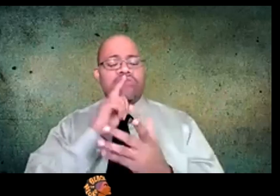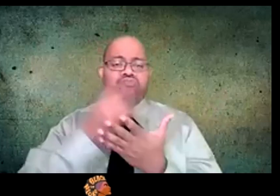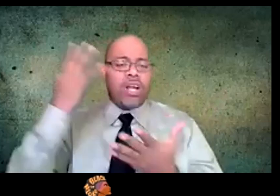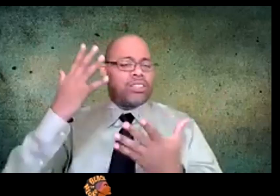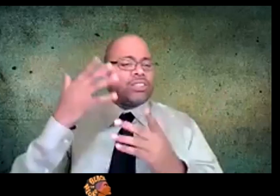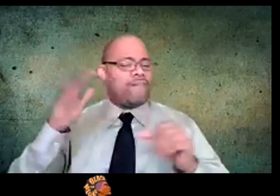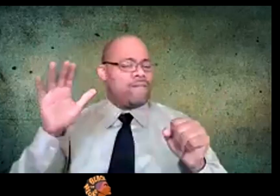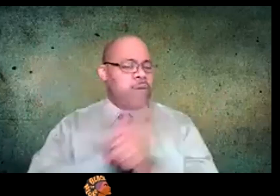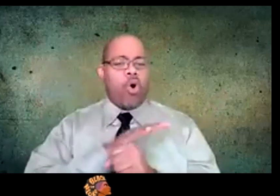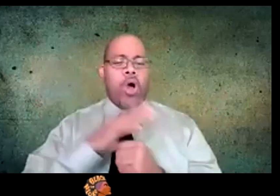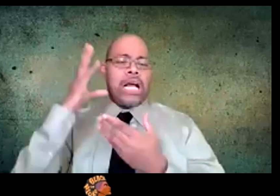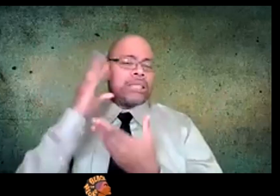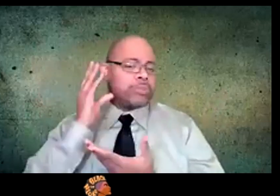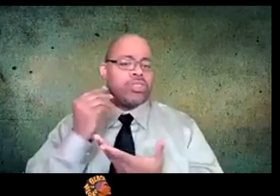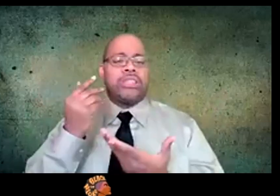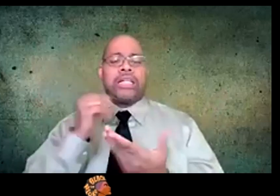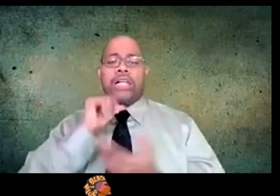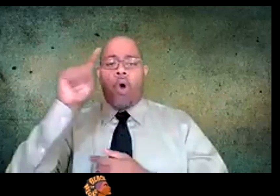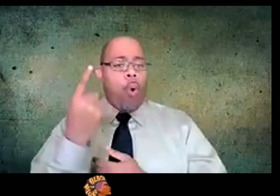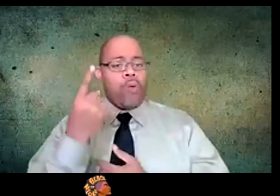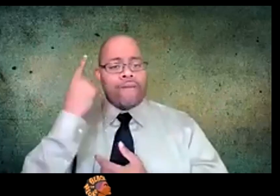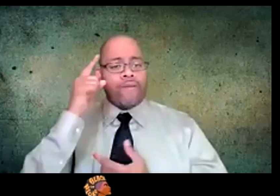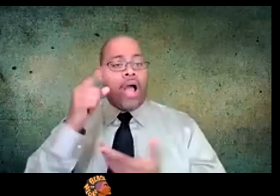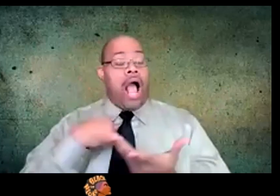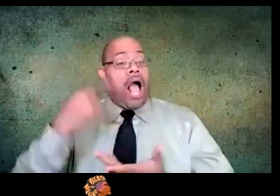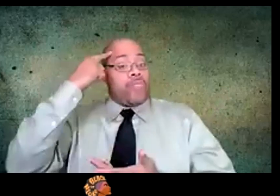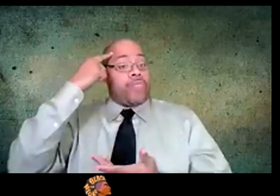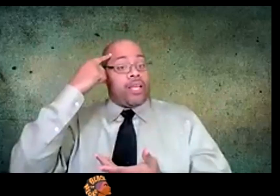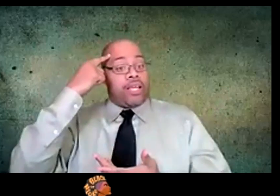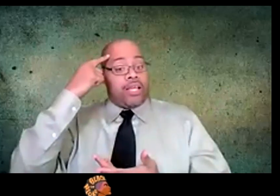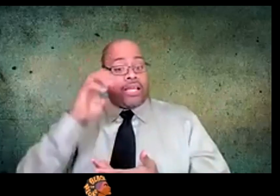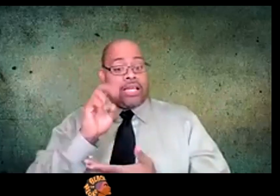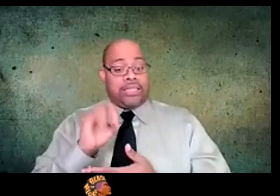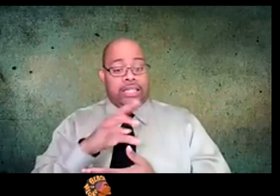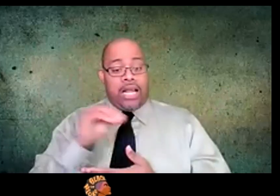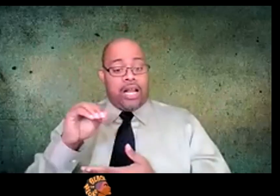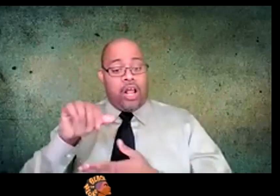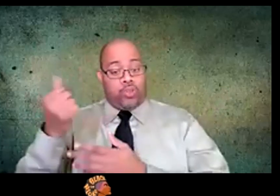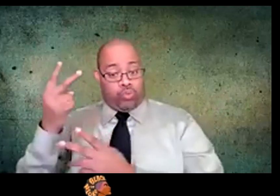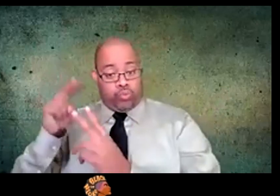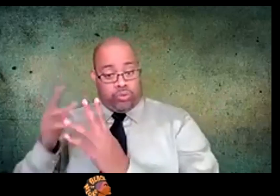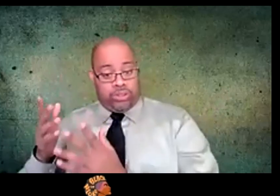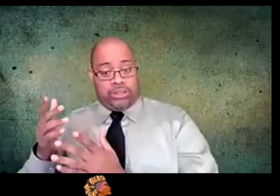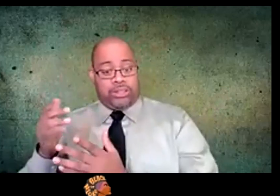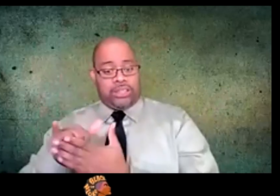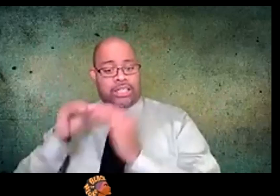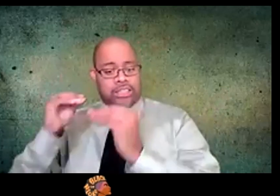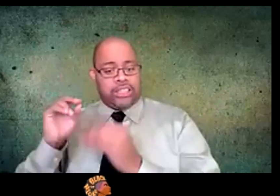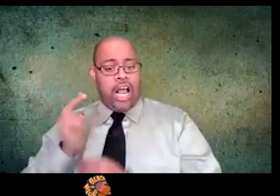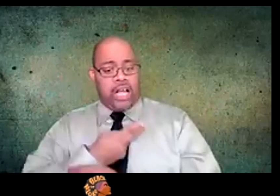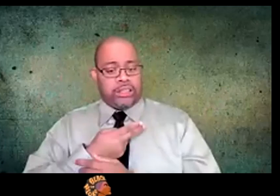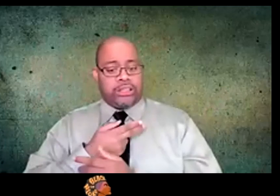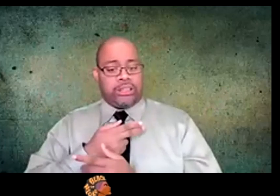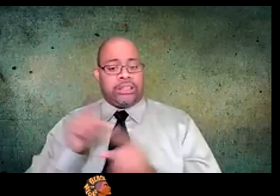robust experience, not only for, I think Eden and Illumide are probably teaching us just as much as